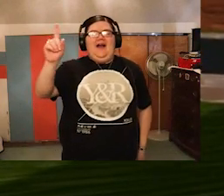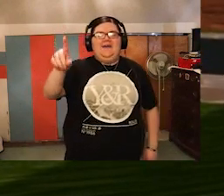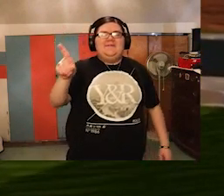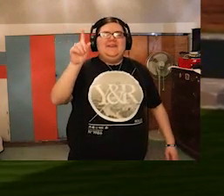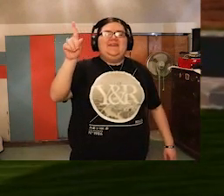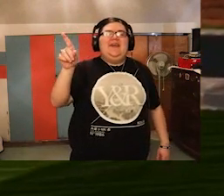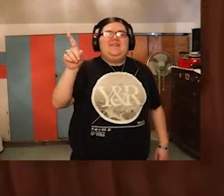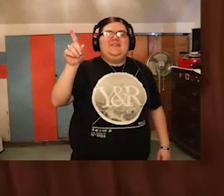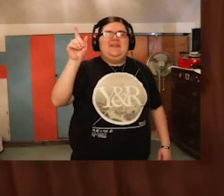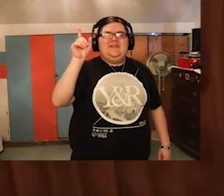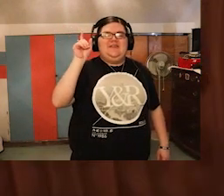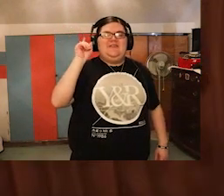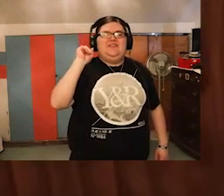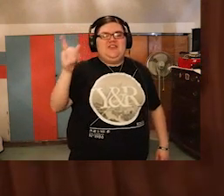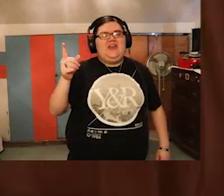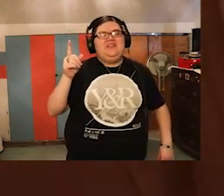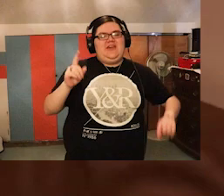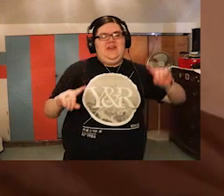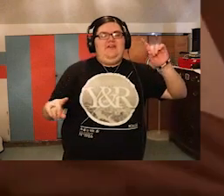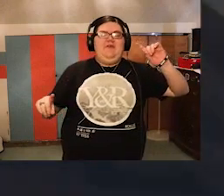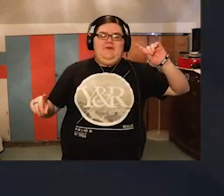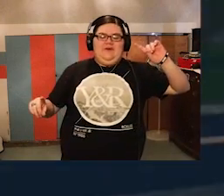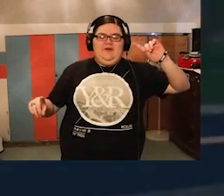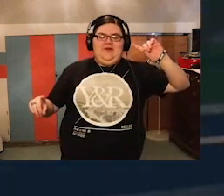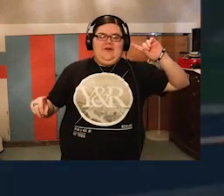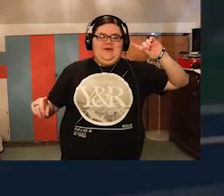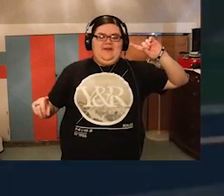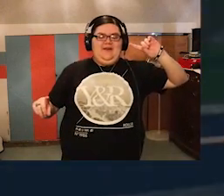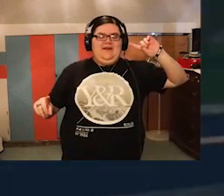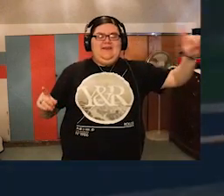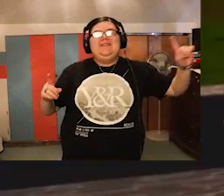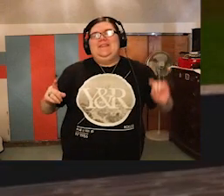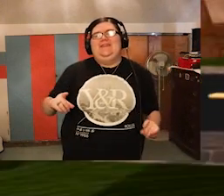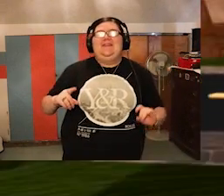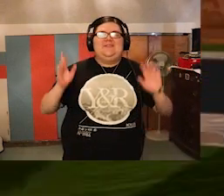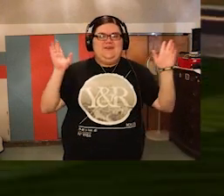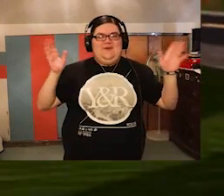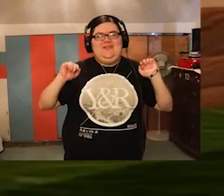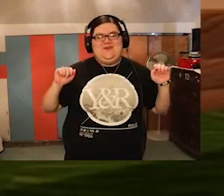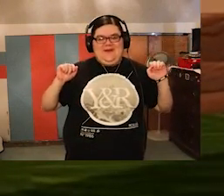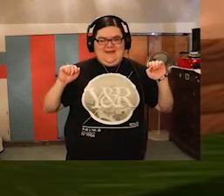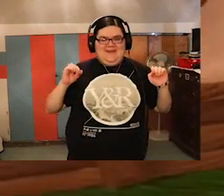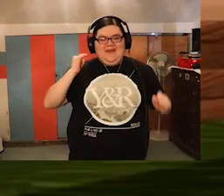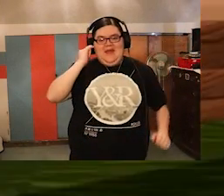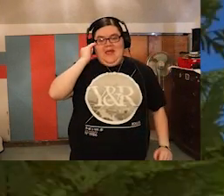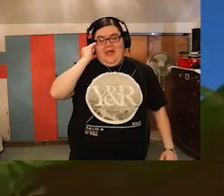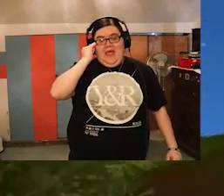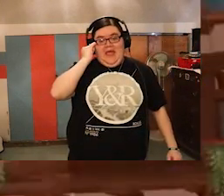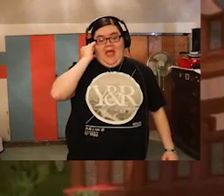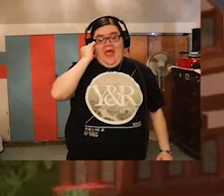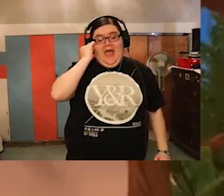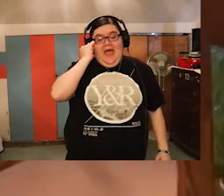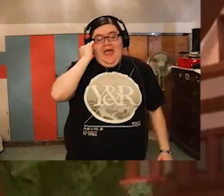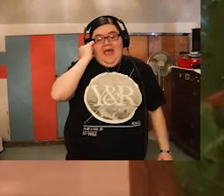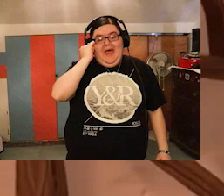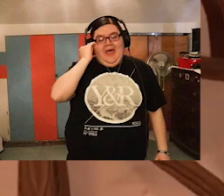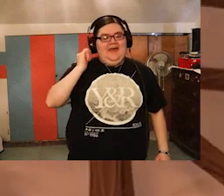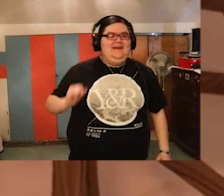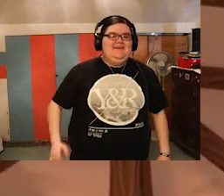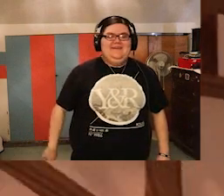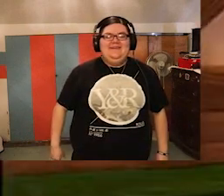Okay, I'm gonna guess that it's either JJ or Josh has to do better Ethan than last. That's gonna rage quit. Last time was I got mugged off on my